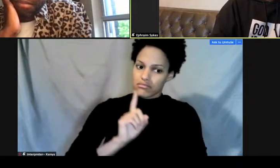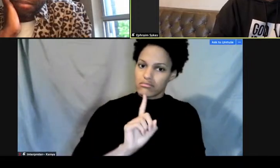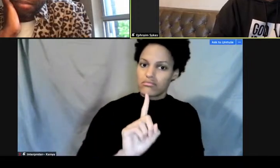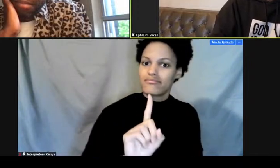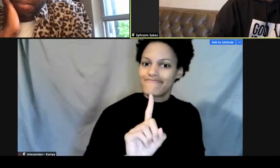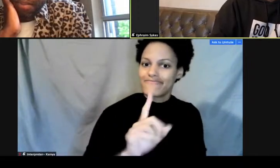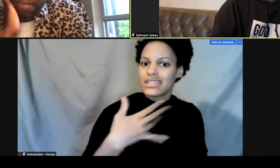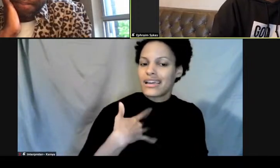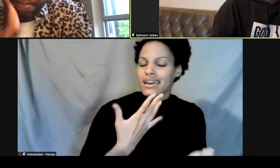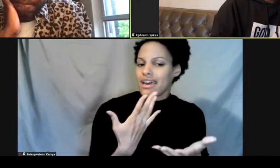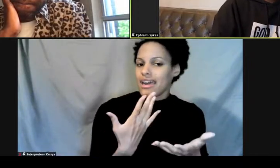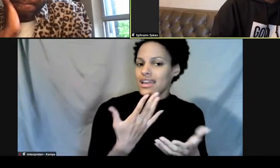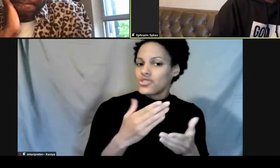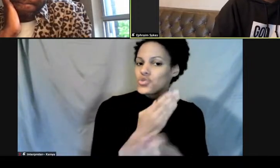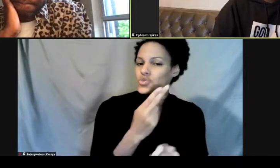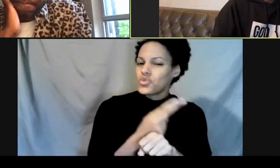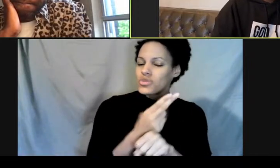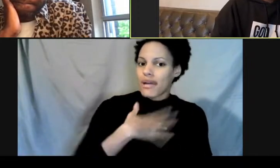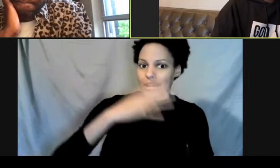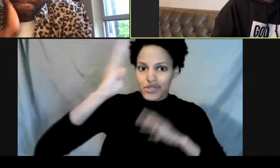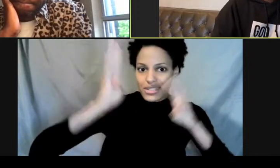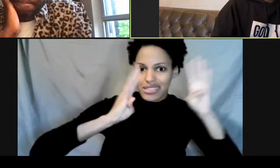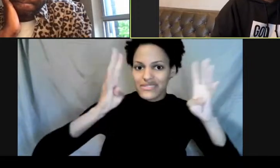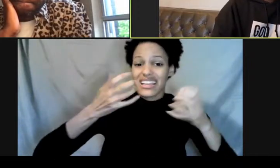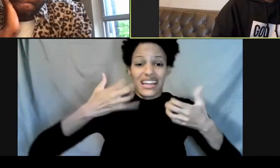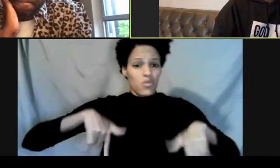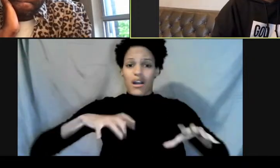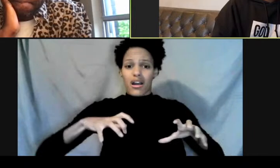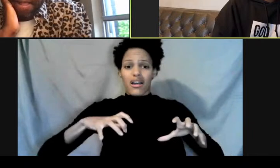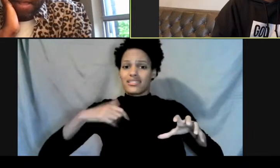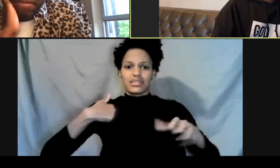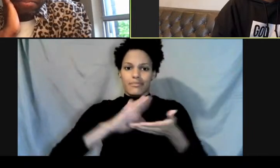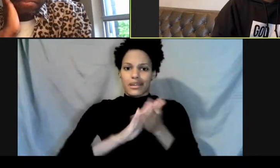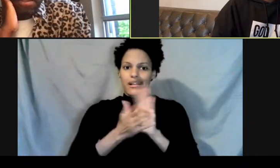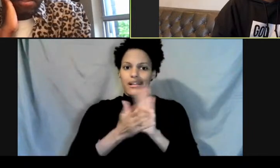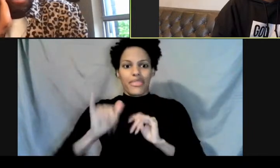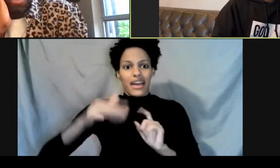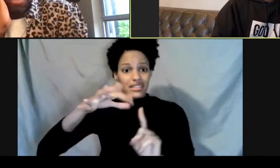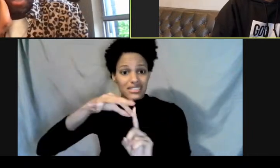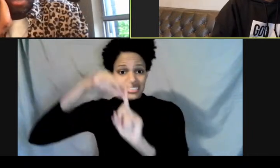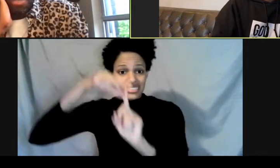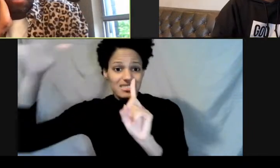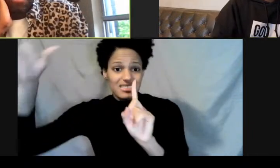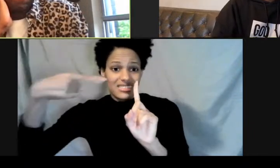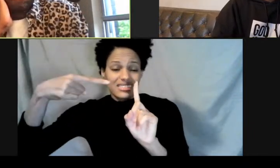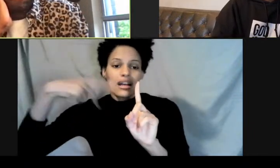as for tokenism purposes. Yeah.